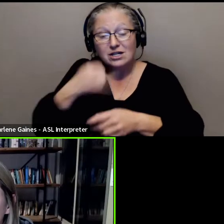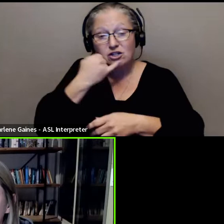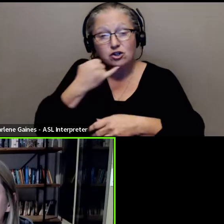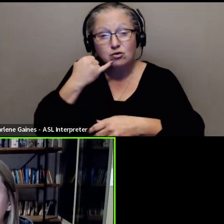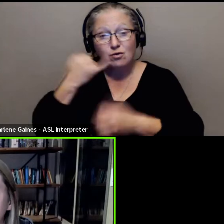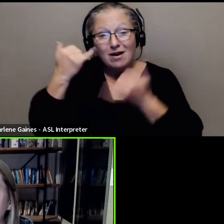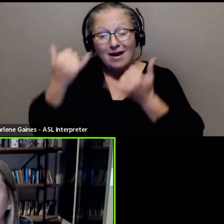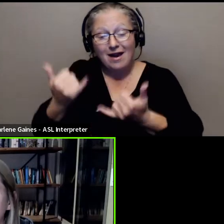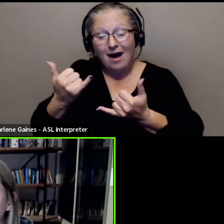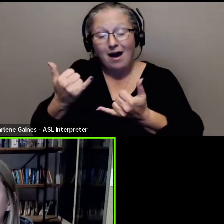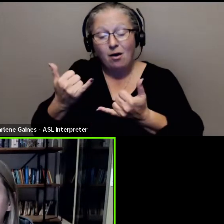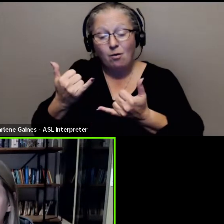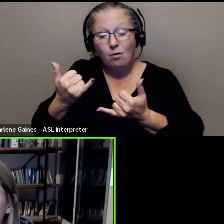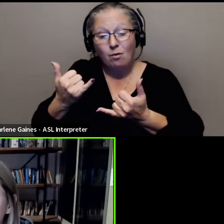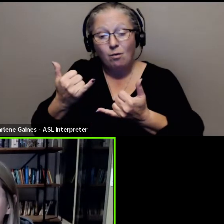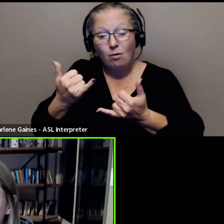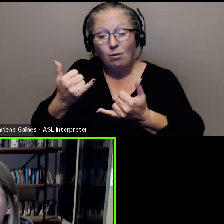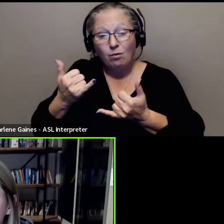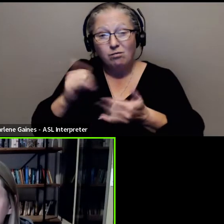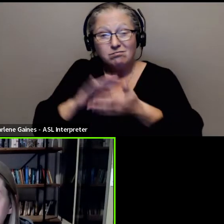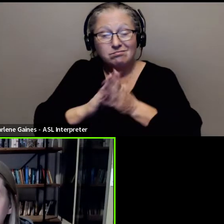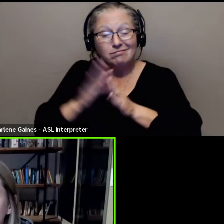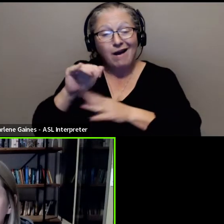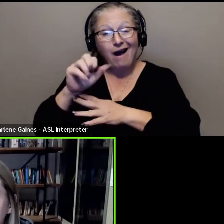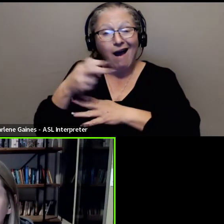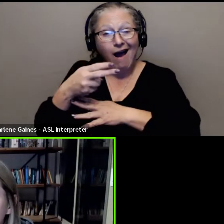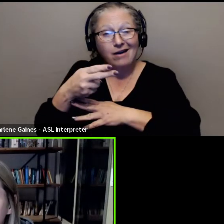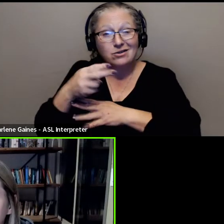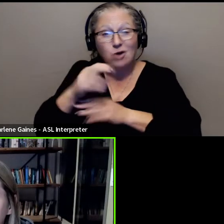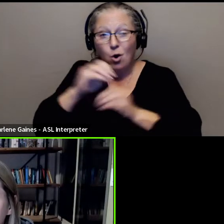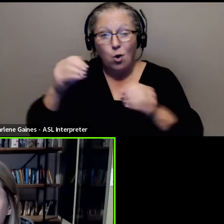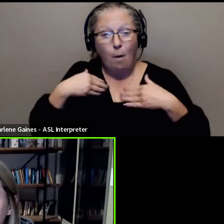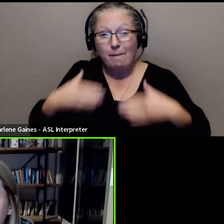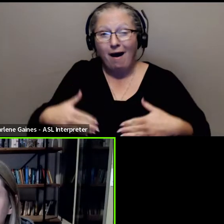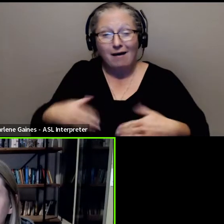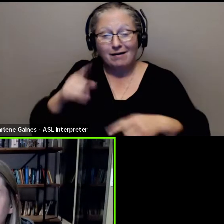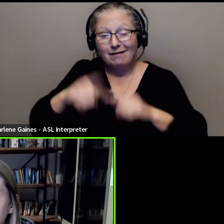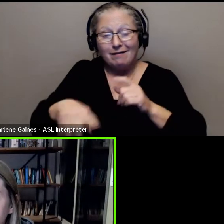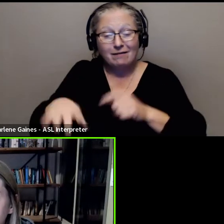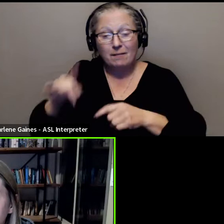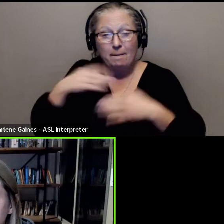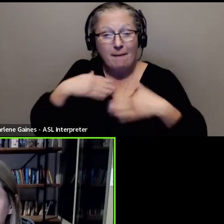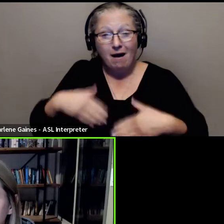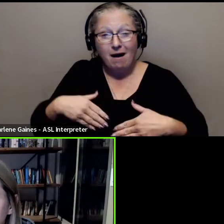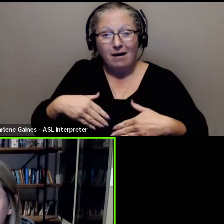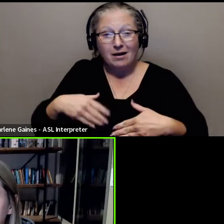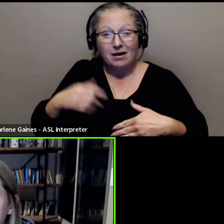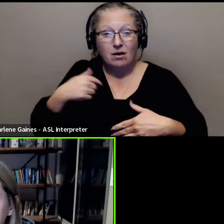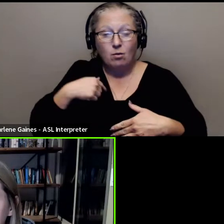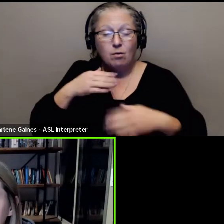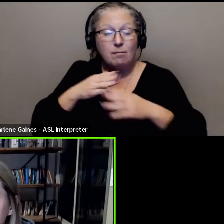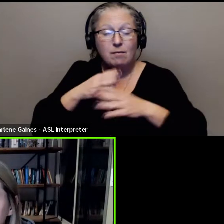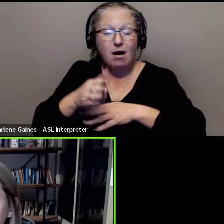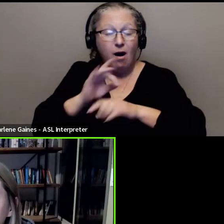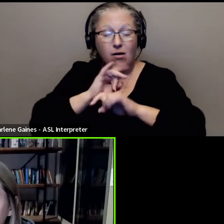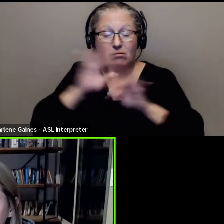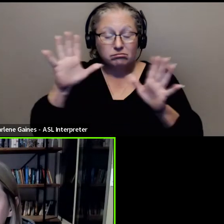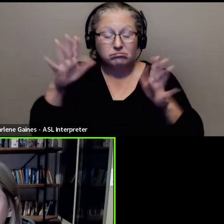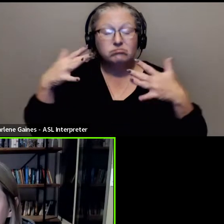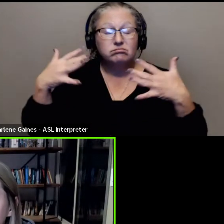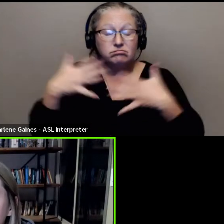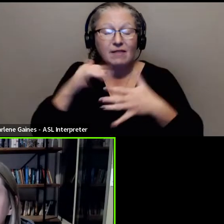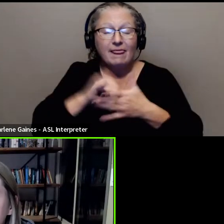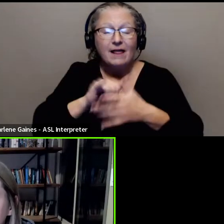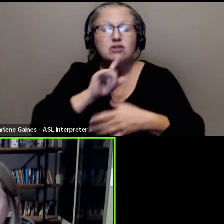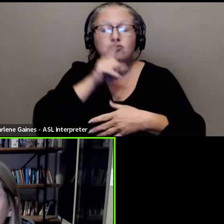are now bags of ashes, there is no body to identify, we are beyond horrified. That is true